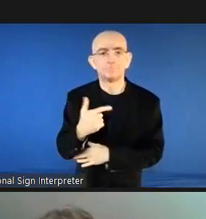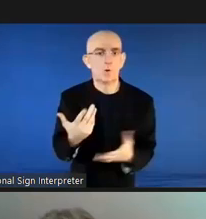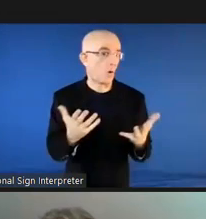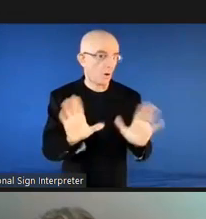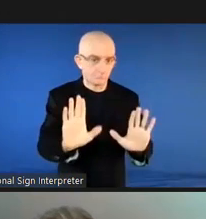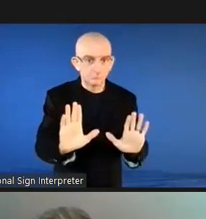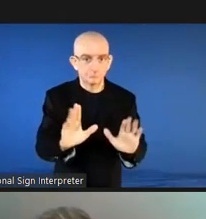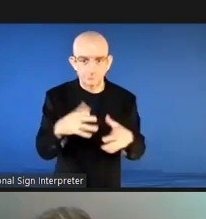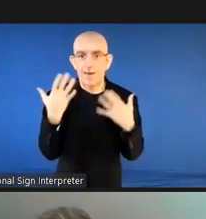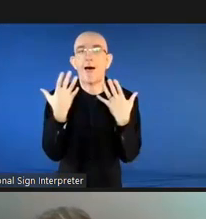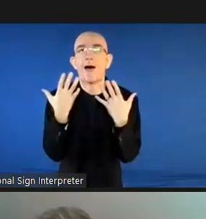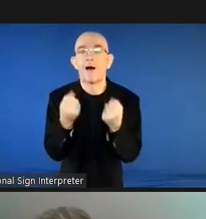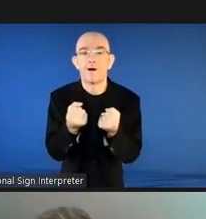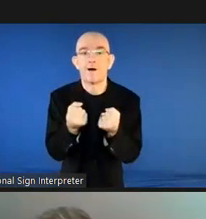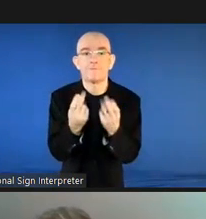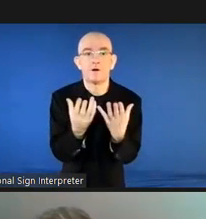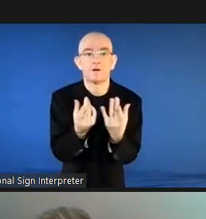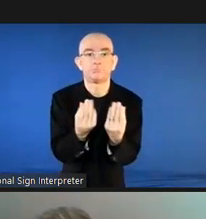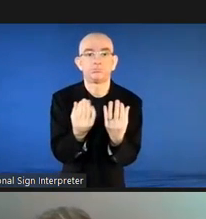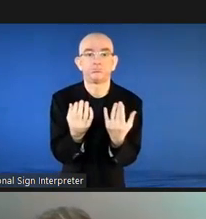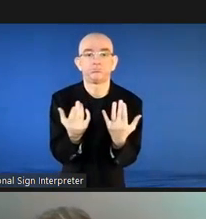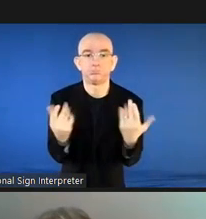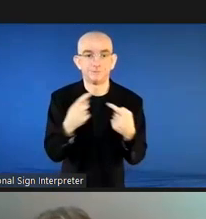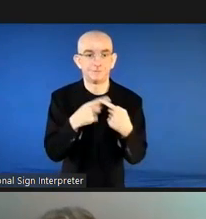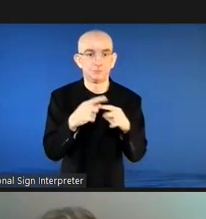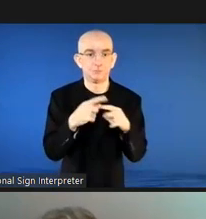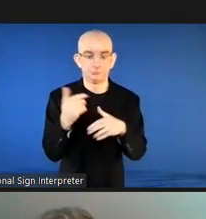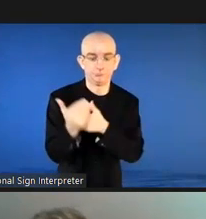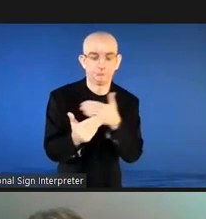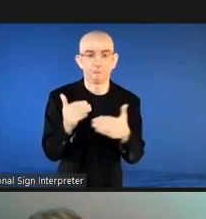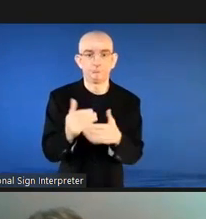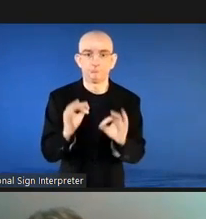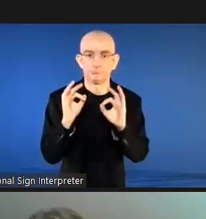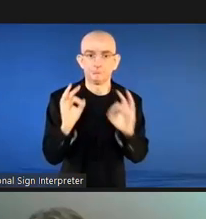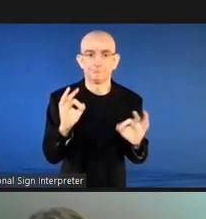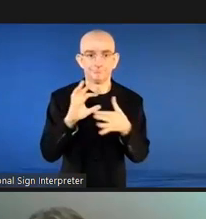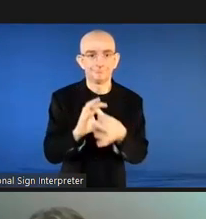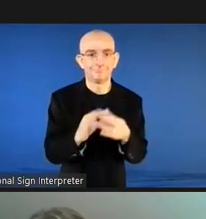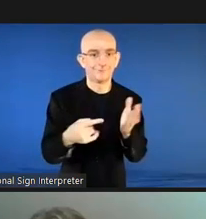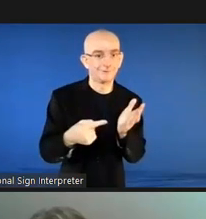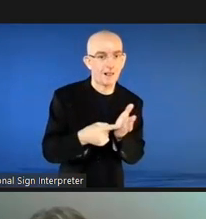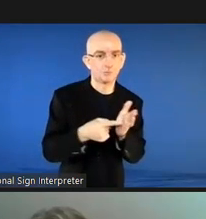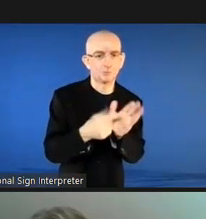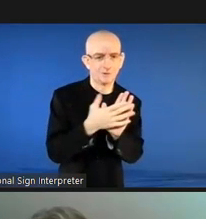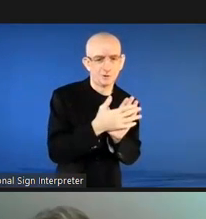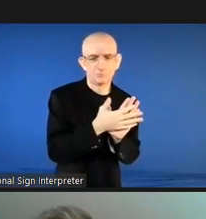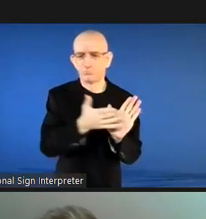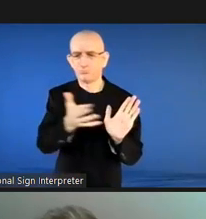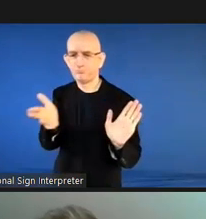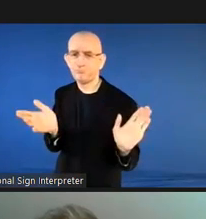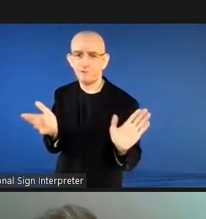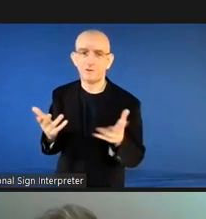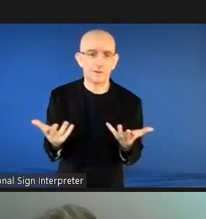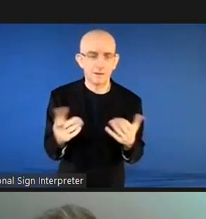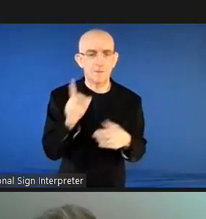fronts. I think the real issue for the children that we and our partners work with is getting access